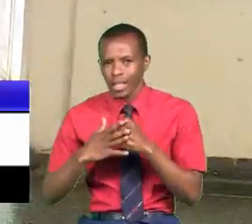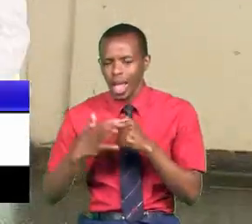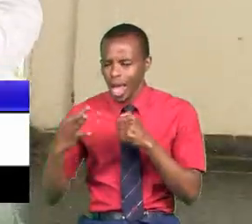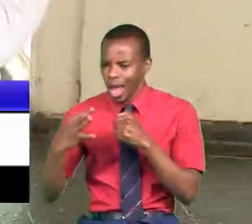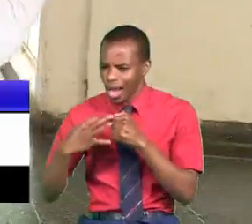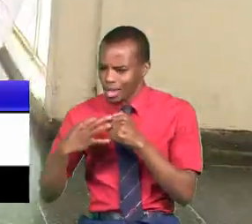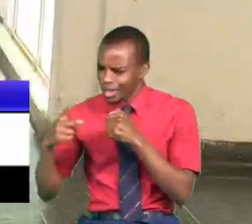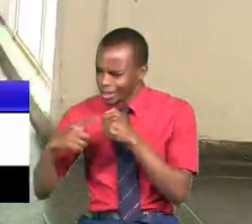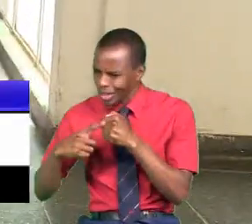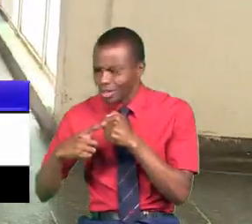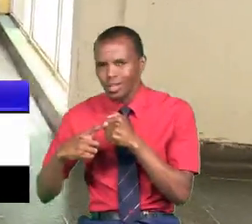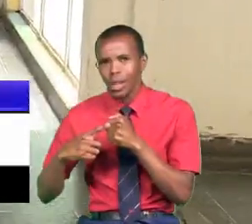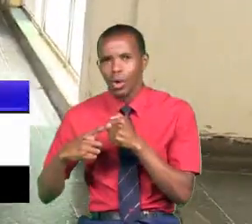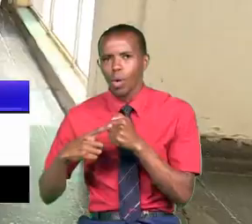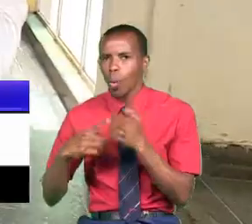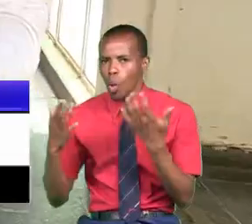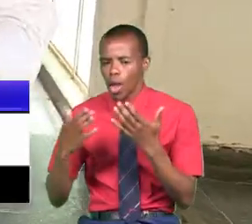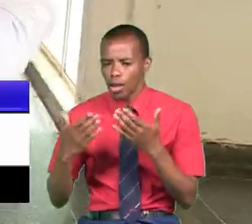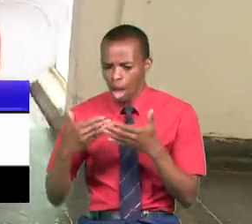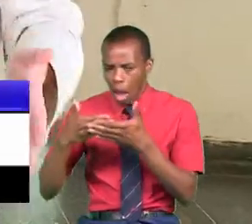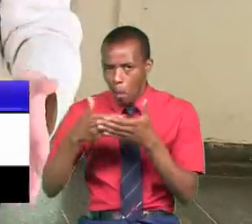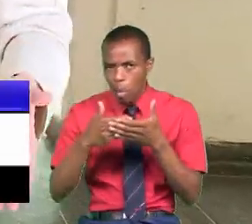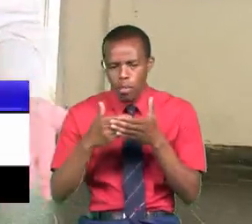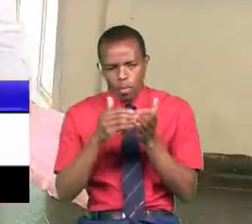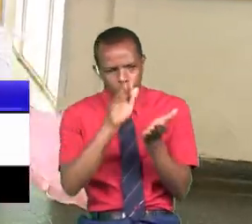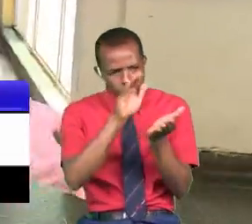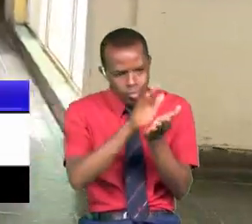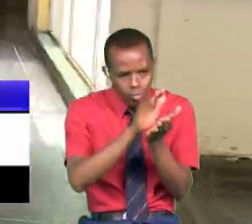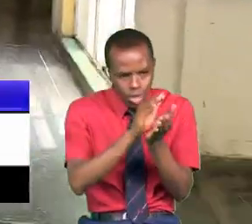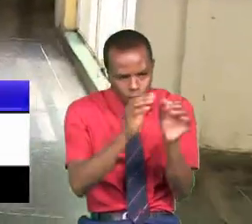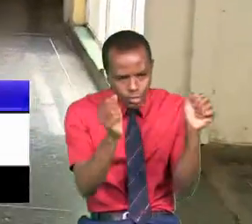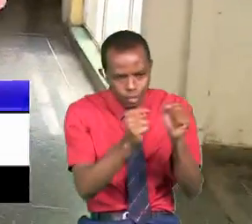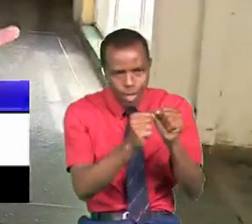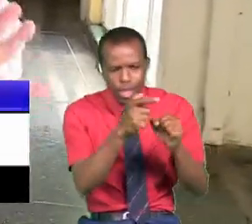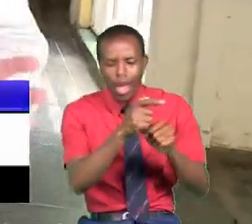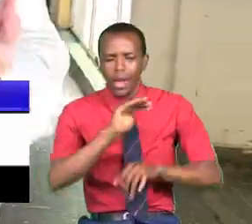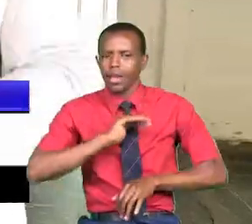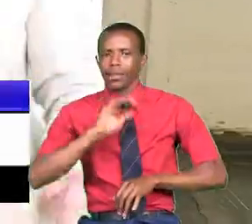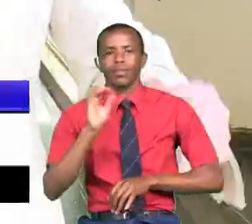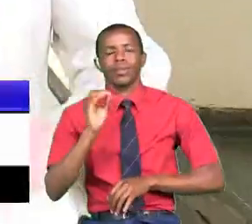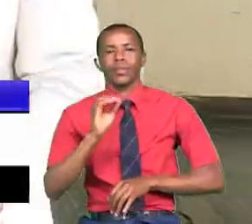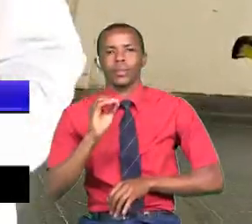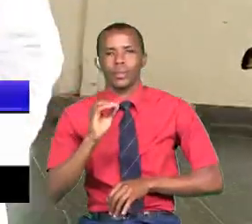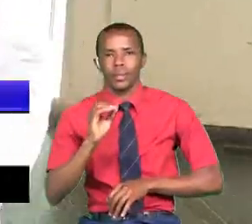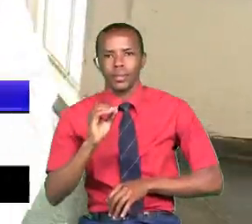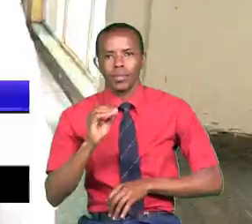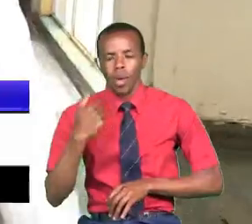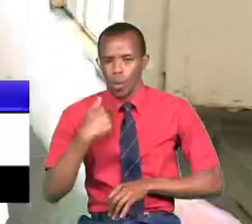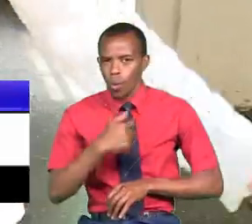there was no incubator. Mm-hmm. An incubator for preterm babies? None. Then we